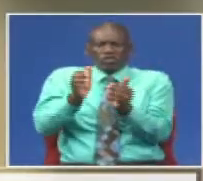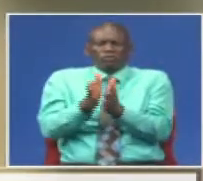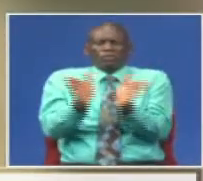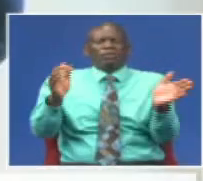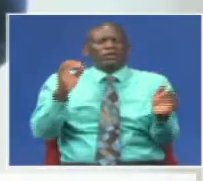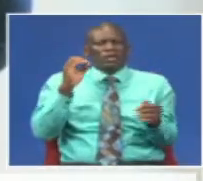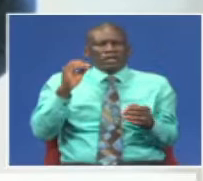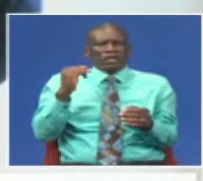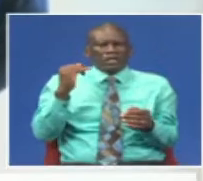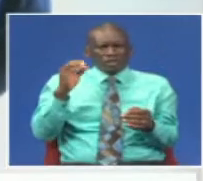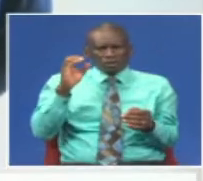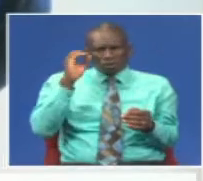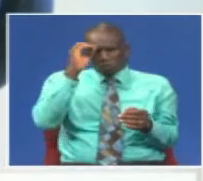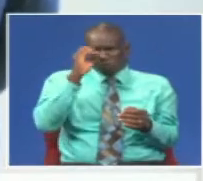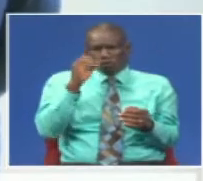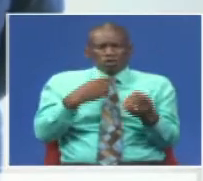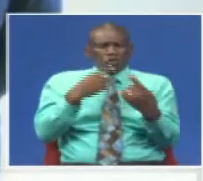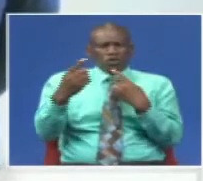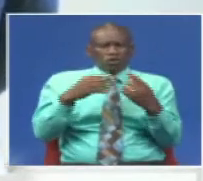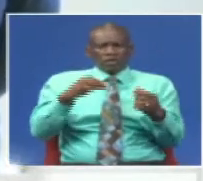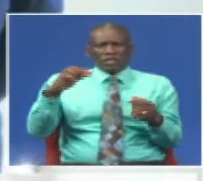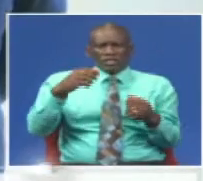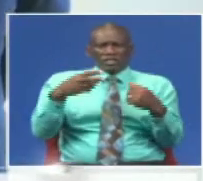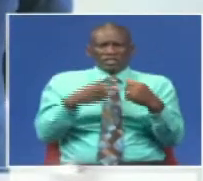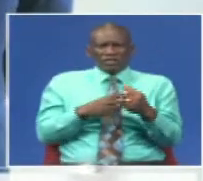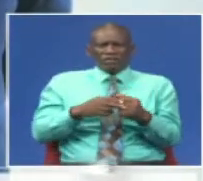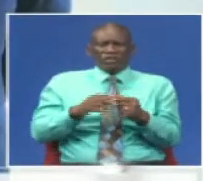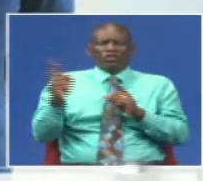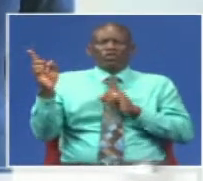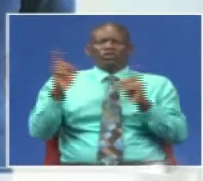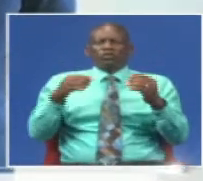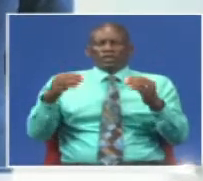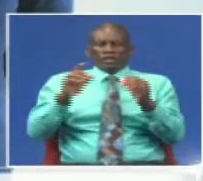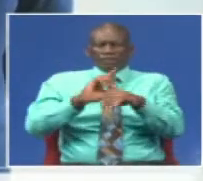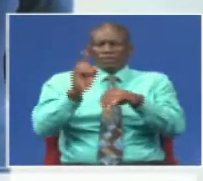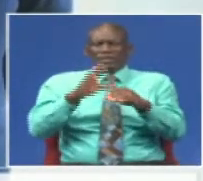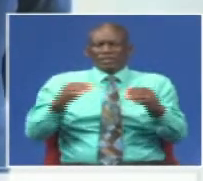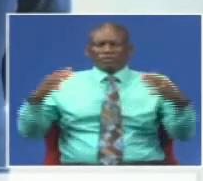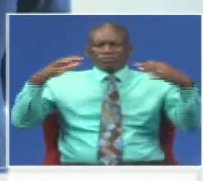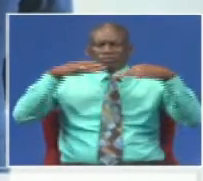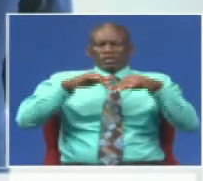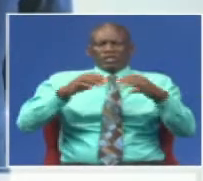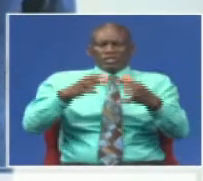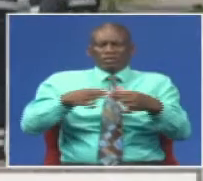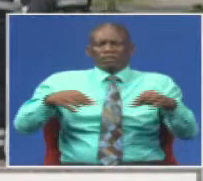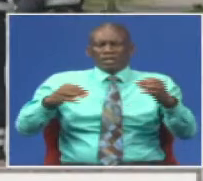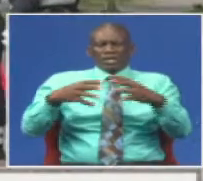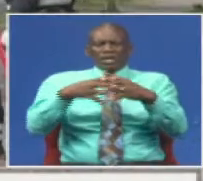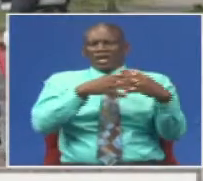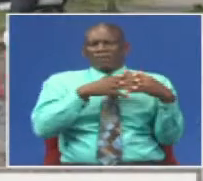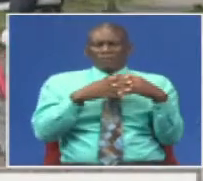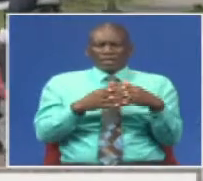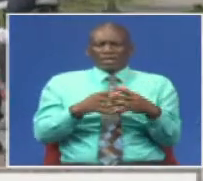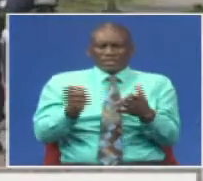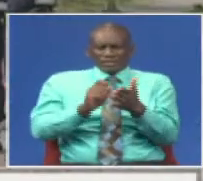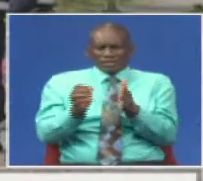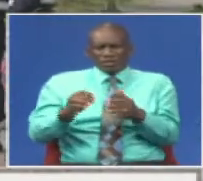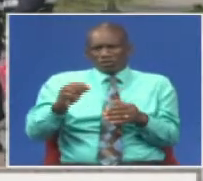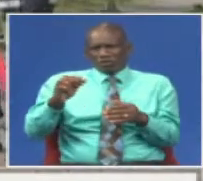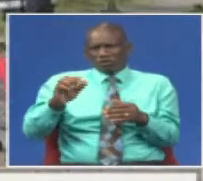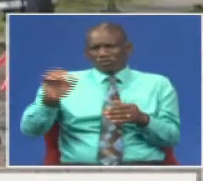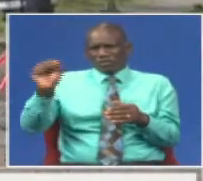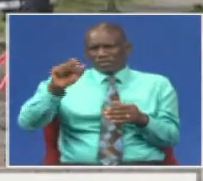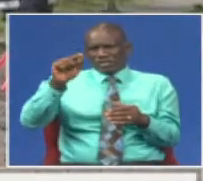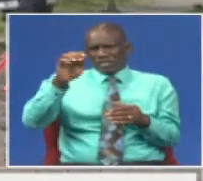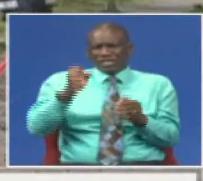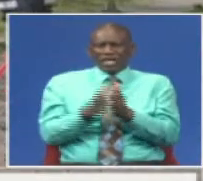opinion. Speaking at the G7 Foreign Ministers Summit in Japan, U.S. Secretary of State Antony Blinken and his U.K.